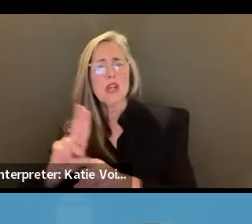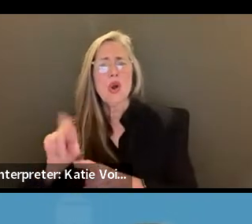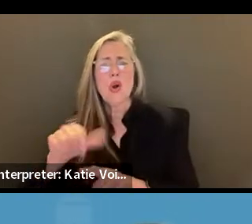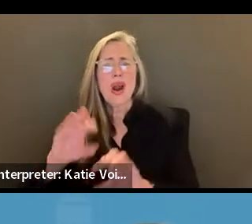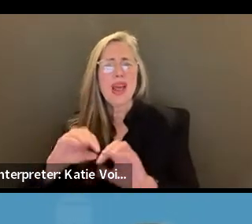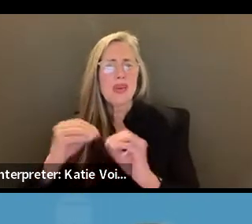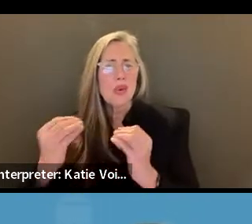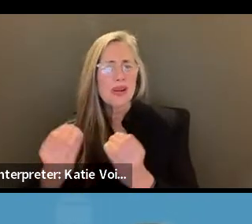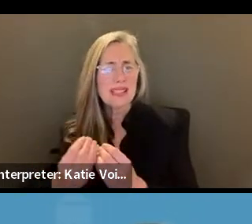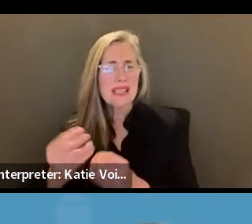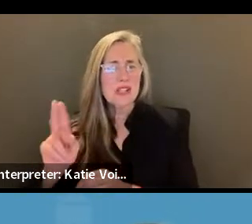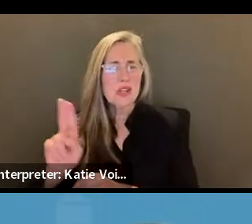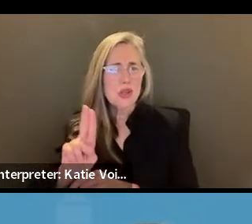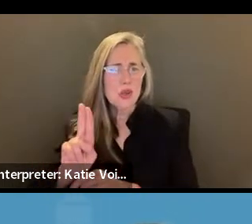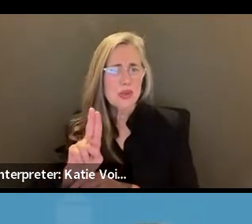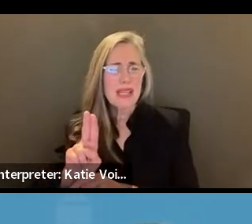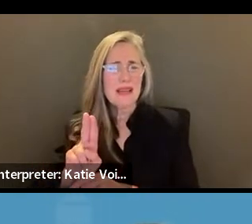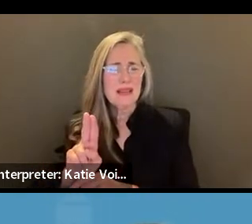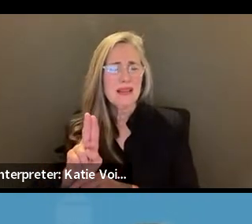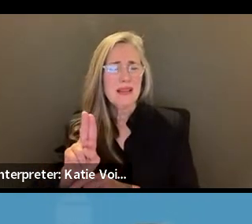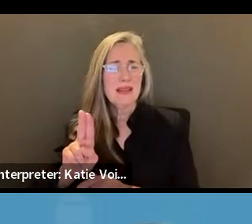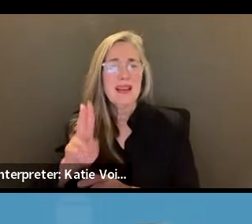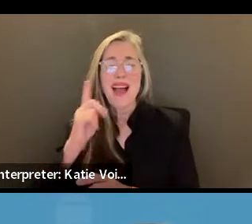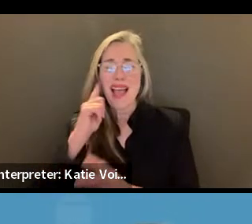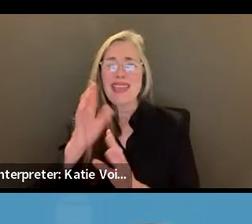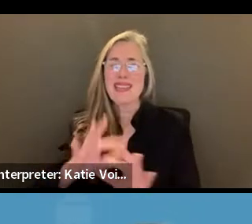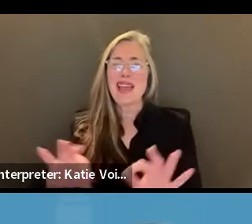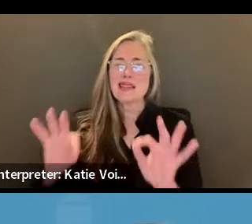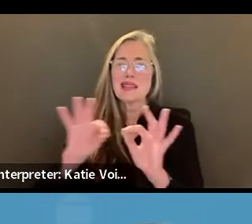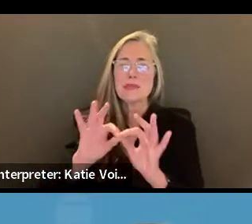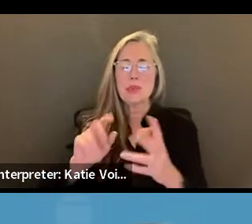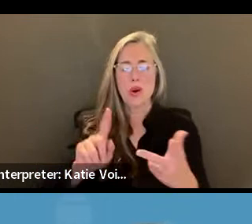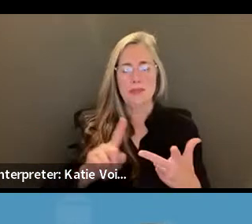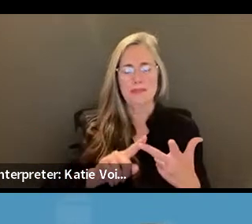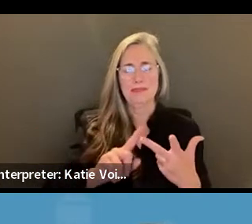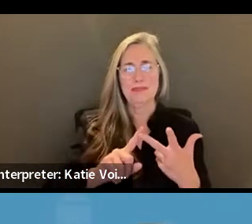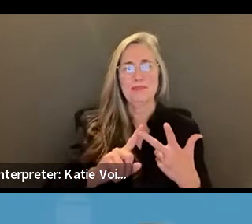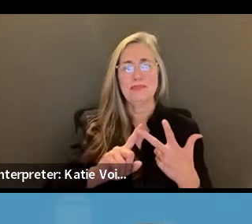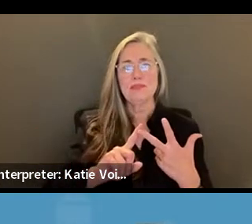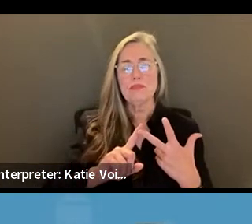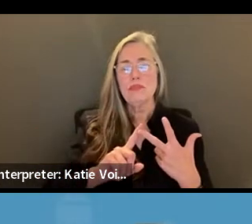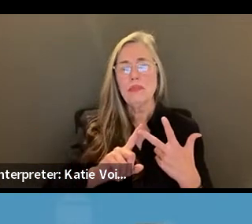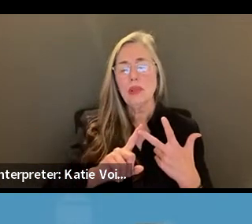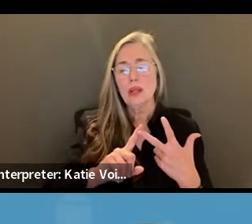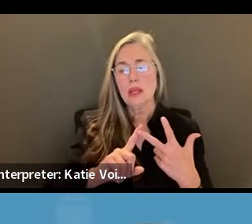organizations in general? I think that's really important. So